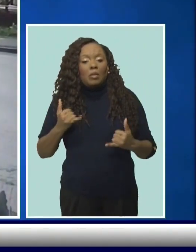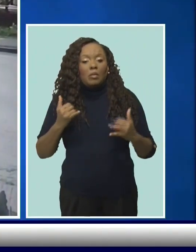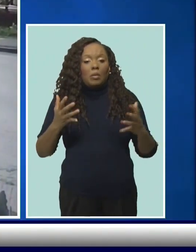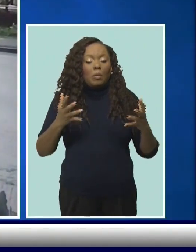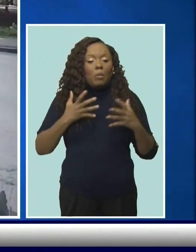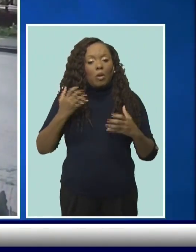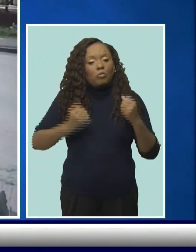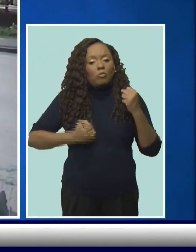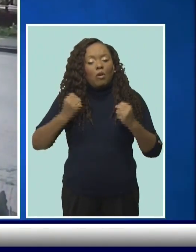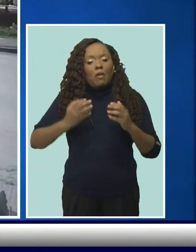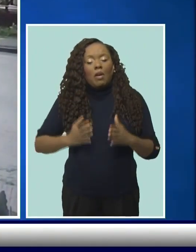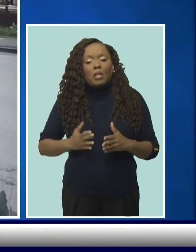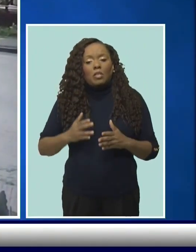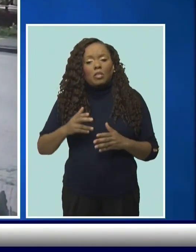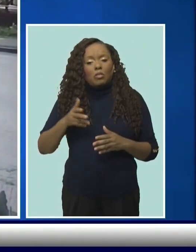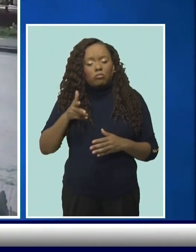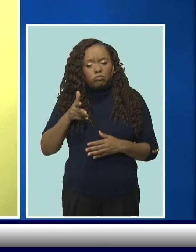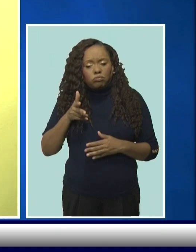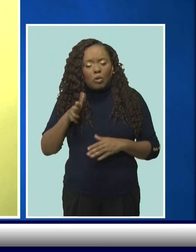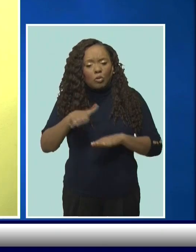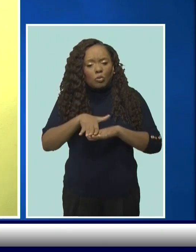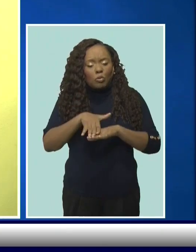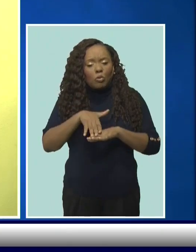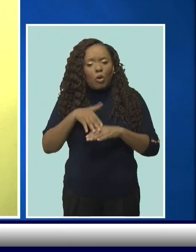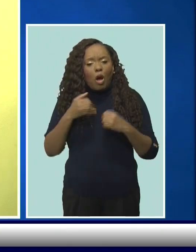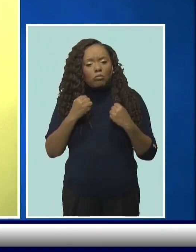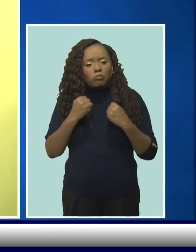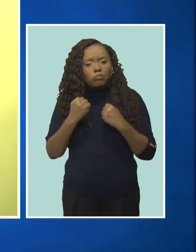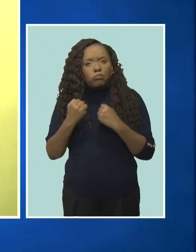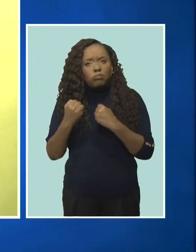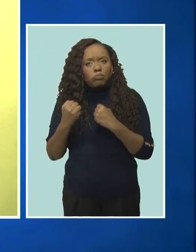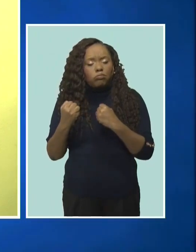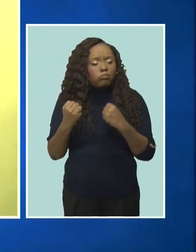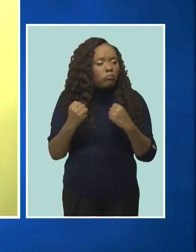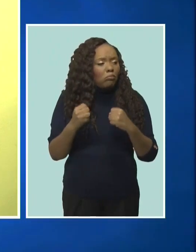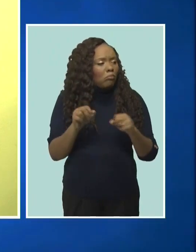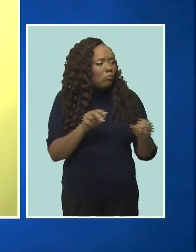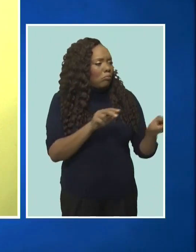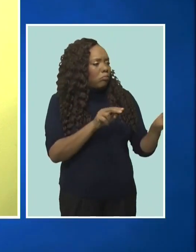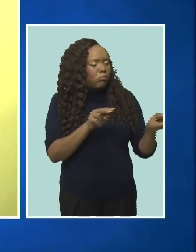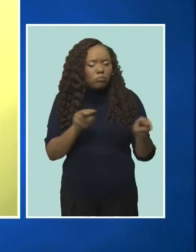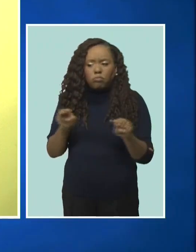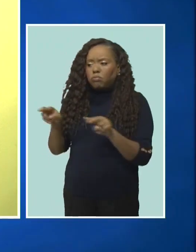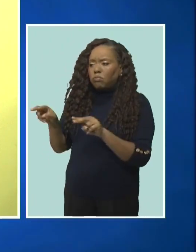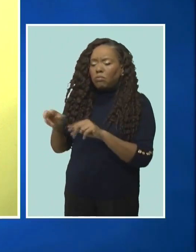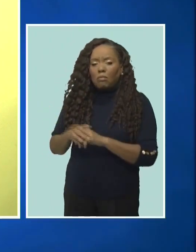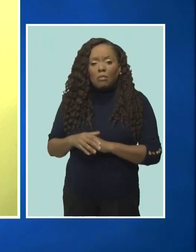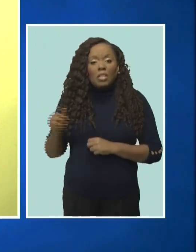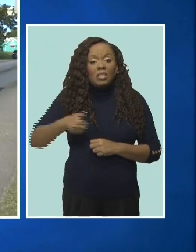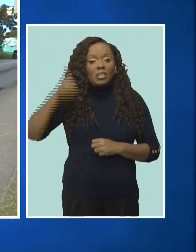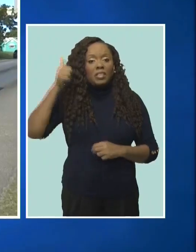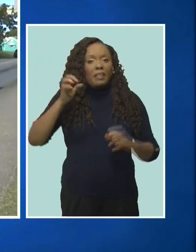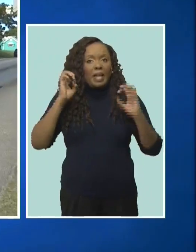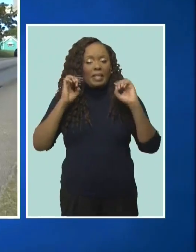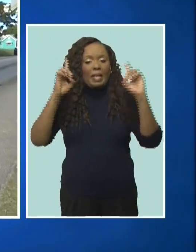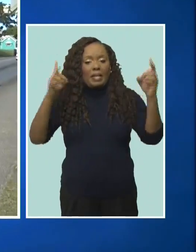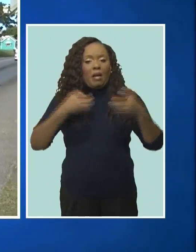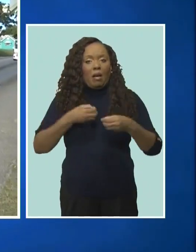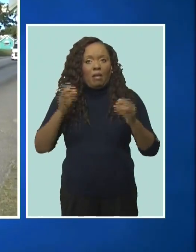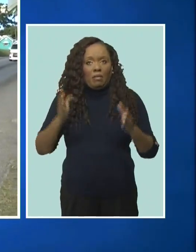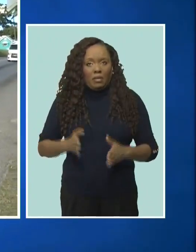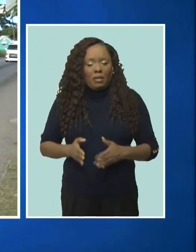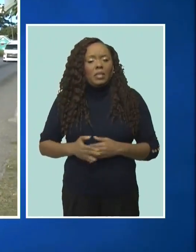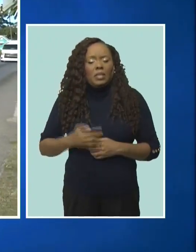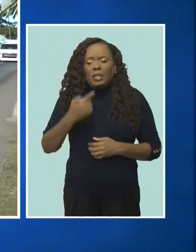for motorists to slow down. Chief Education Officer Dr. Ramona Archer-Bradshaw tells CBC News students are taught